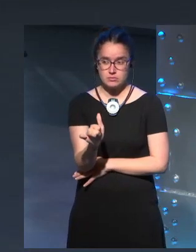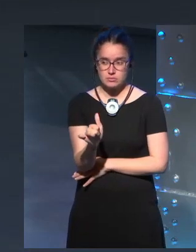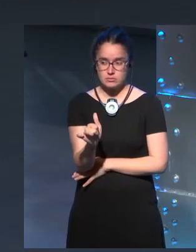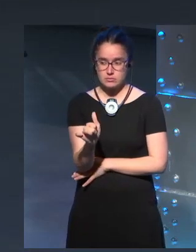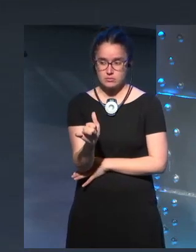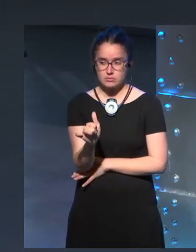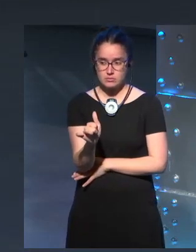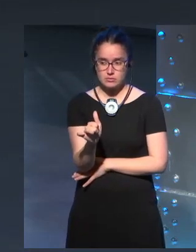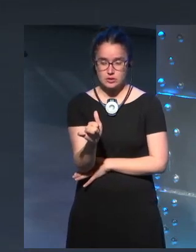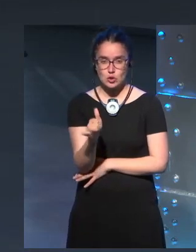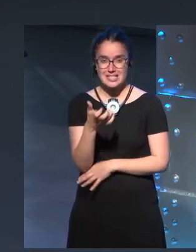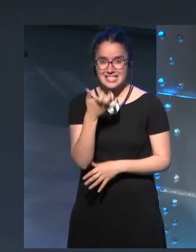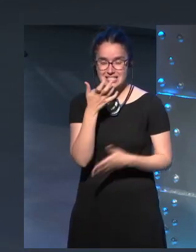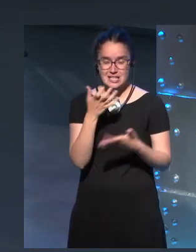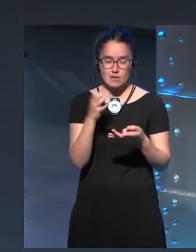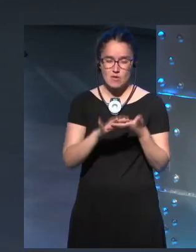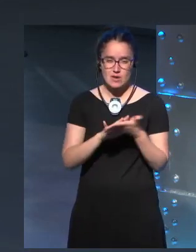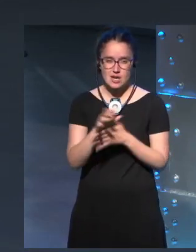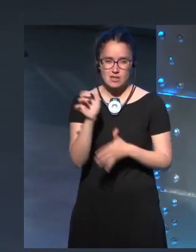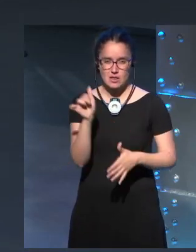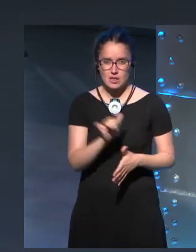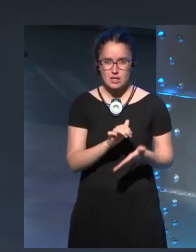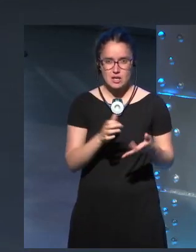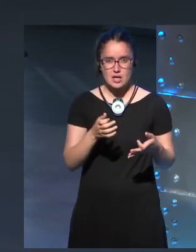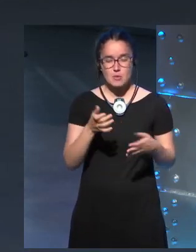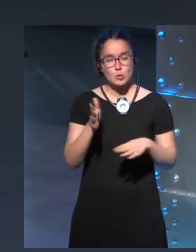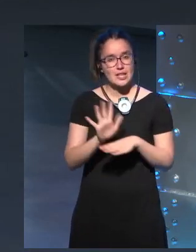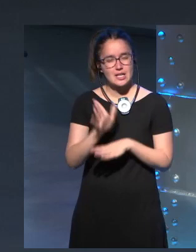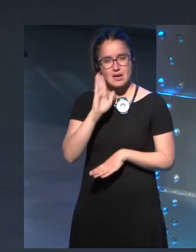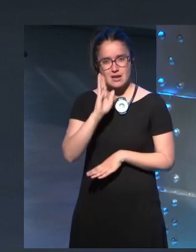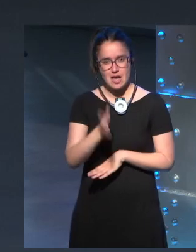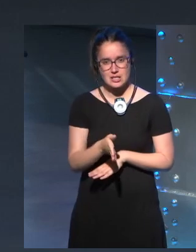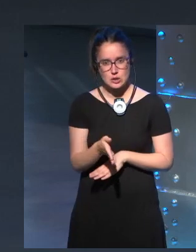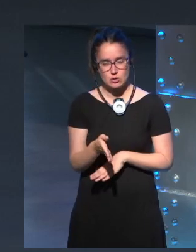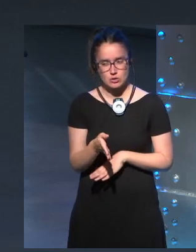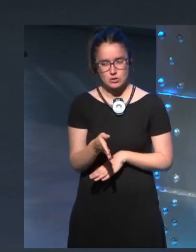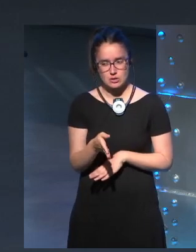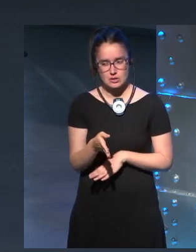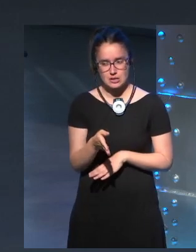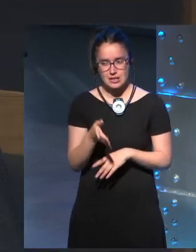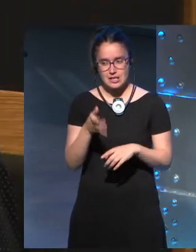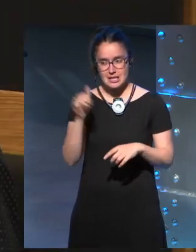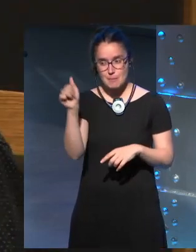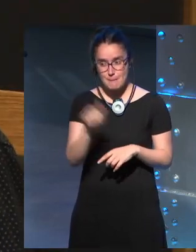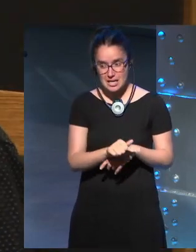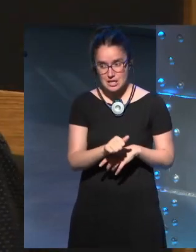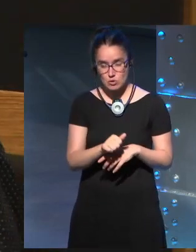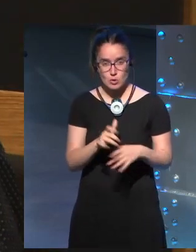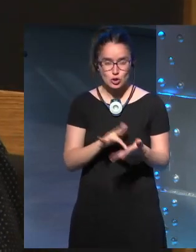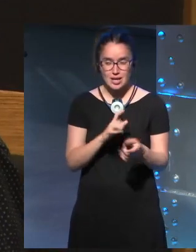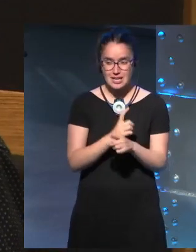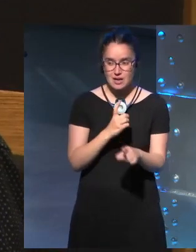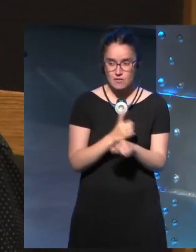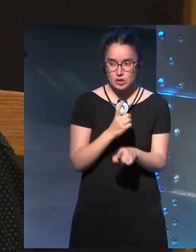calmed down, etc. So you have to speak about cinema. I loved classical cinema. No, I